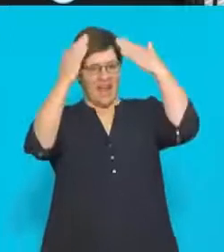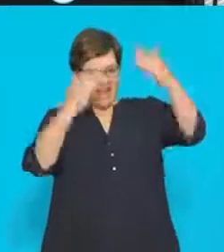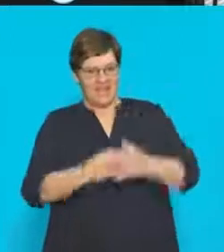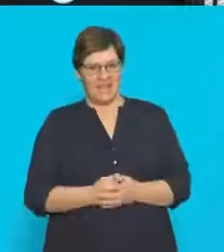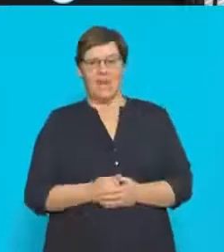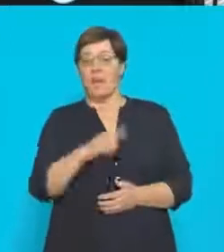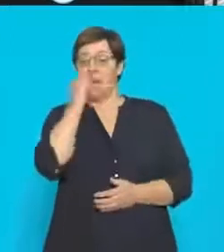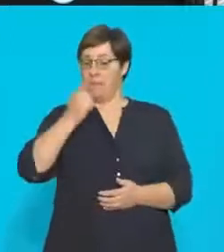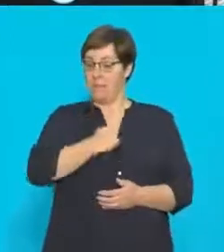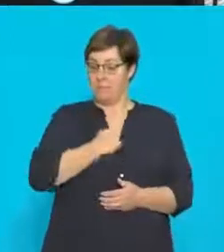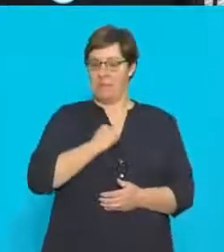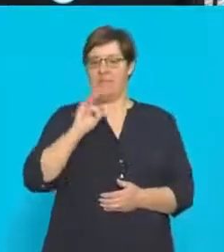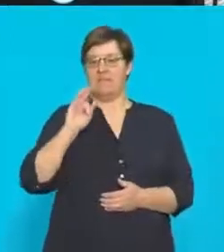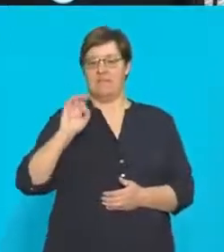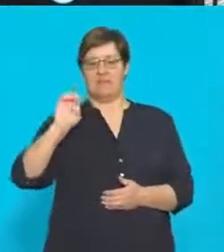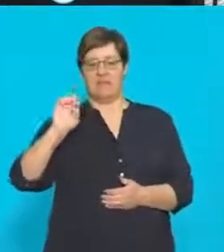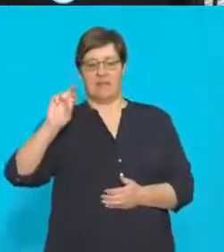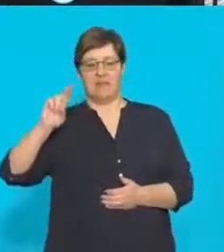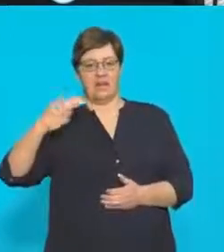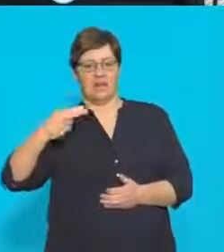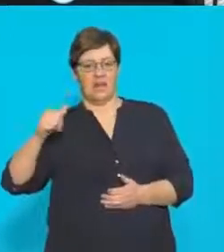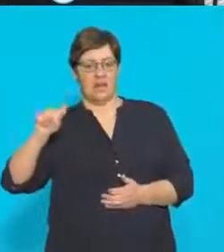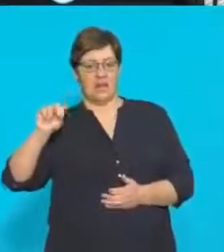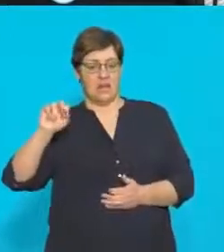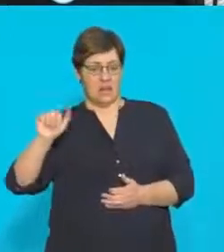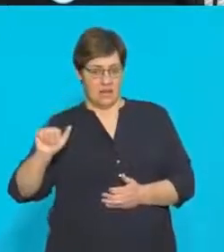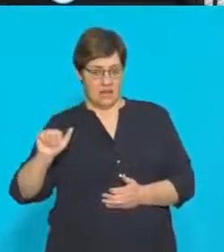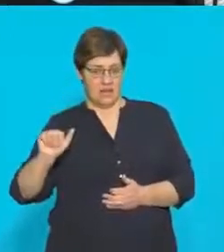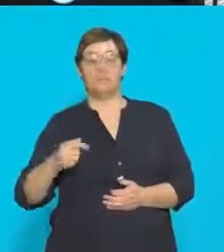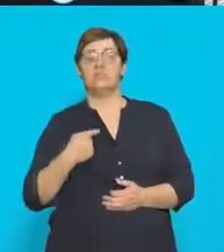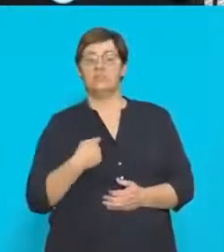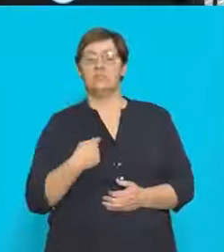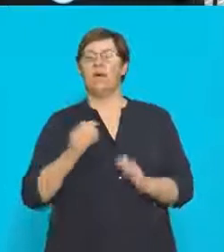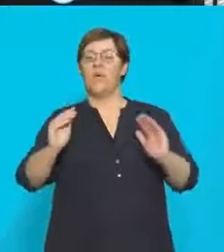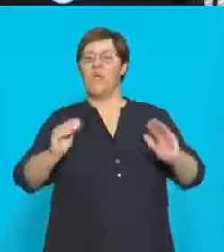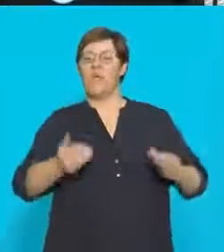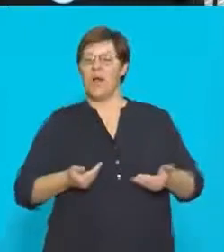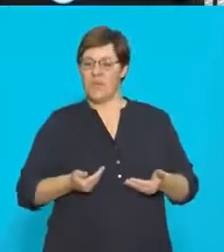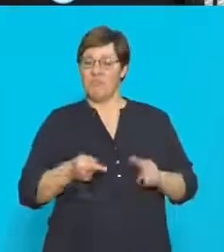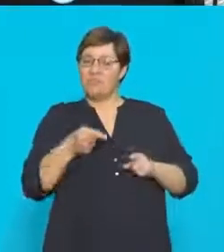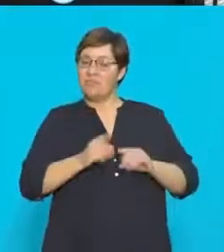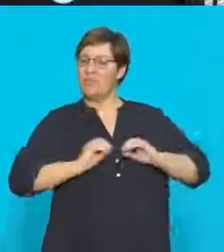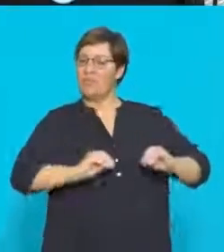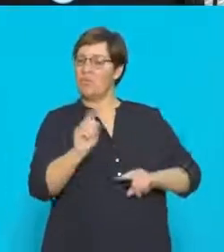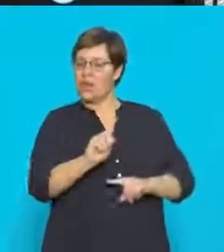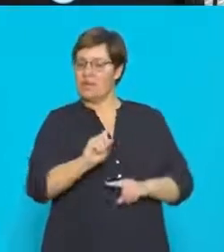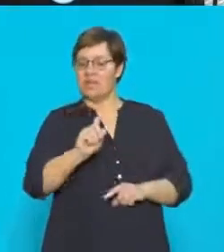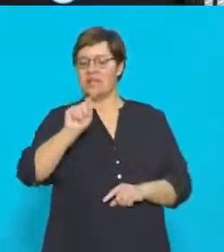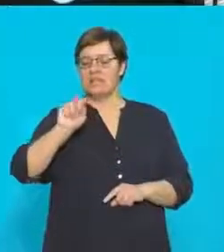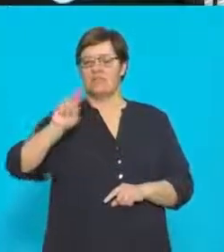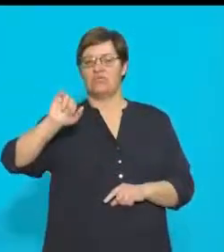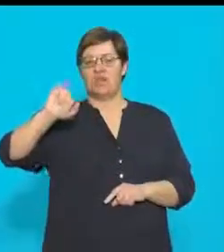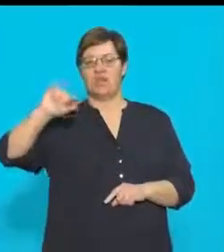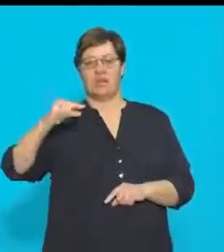Hi, my name is Farhana and welcome to the session on trigonometry rules.